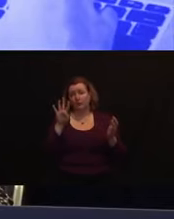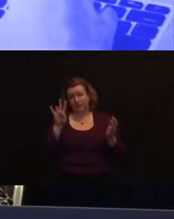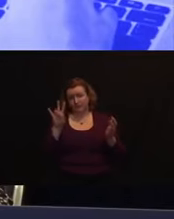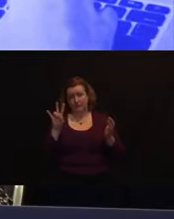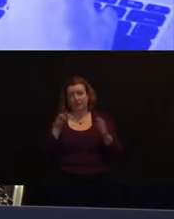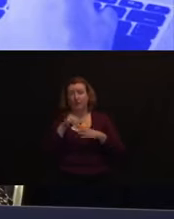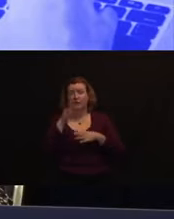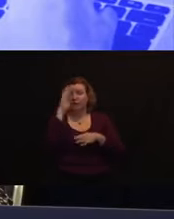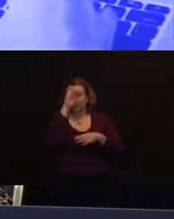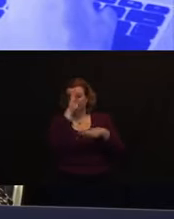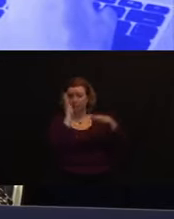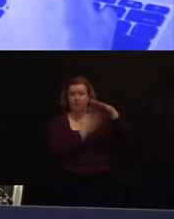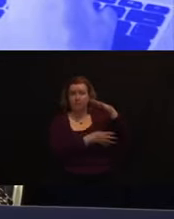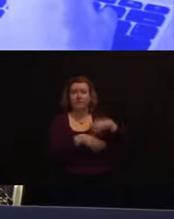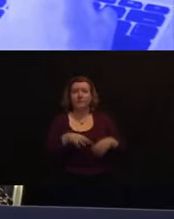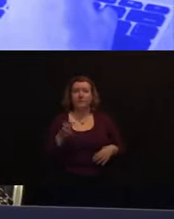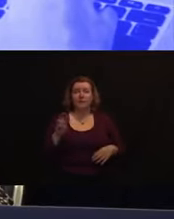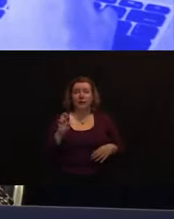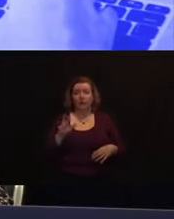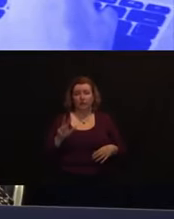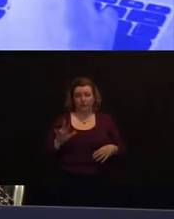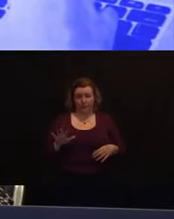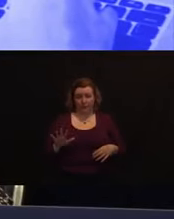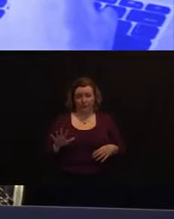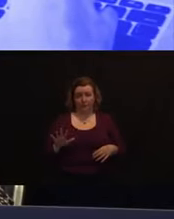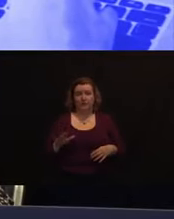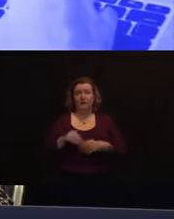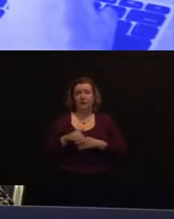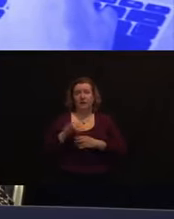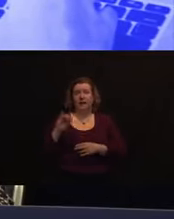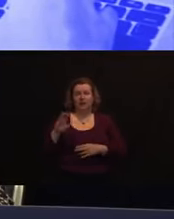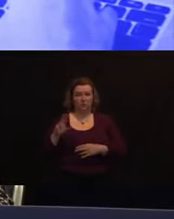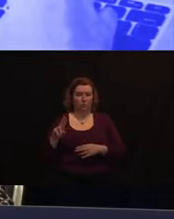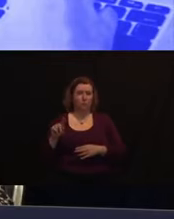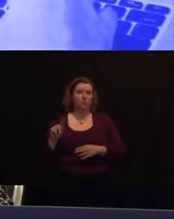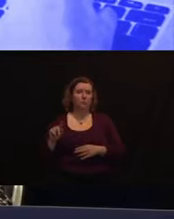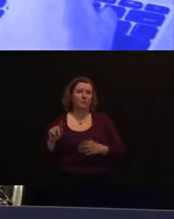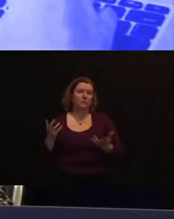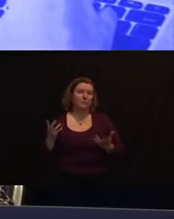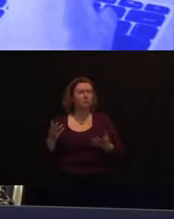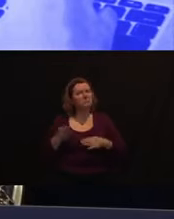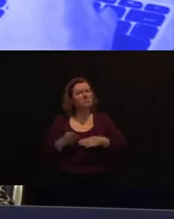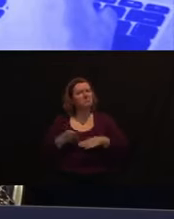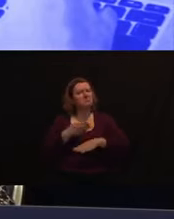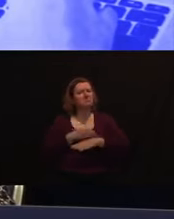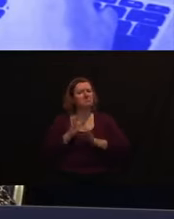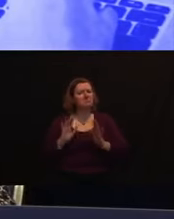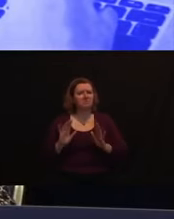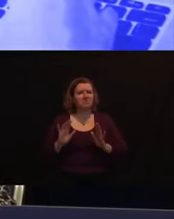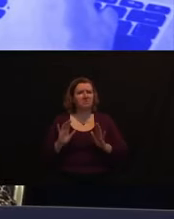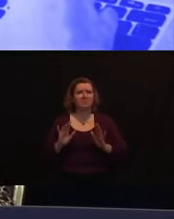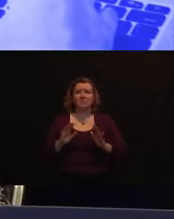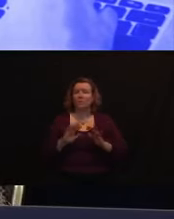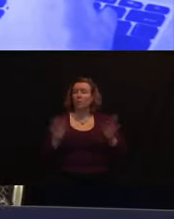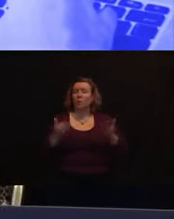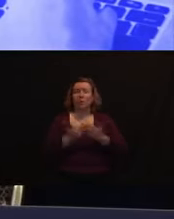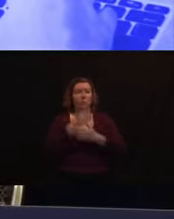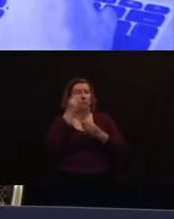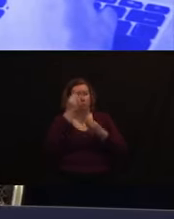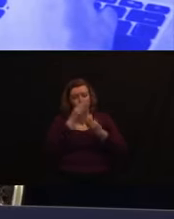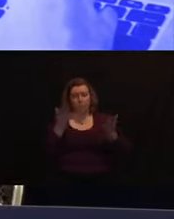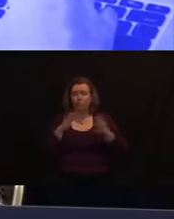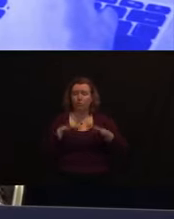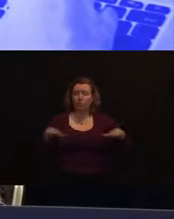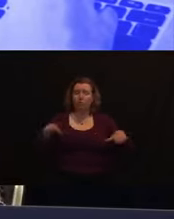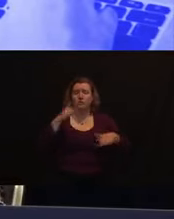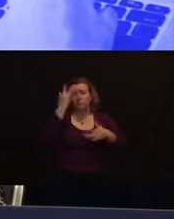and 635 patients in ICU. There are no new reports of multisystem inflammatory syndrome